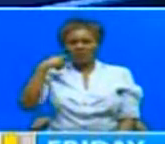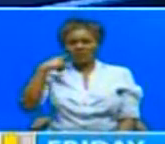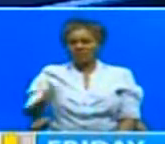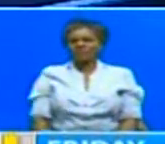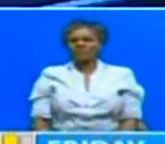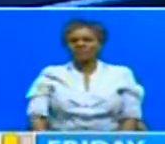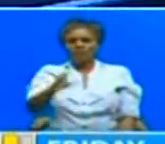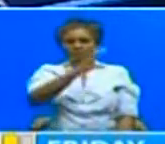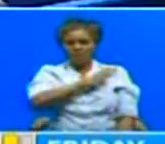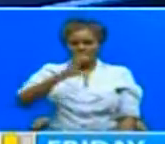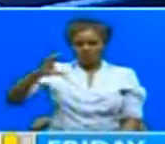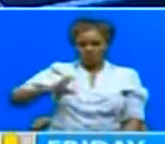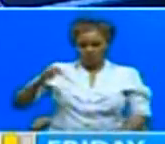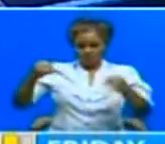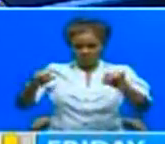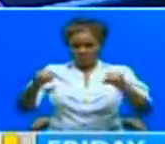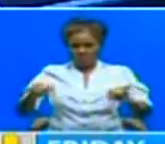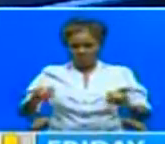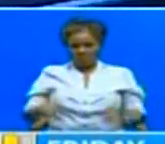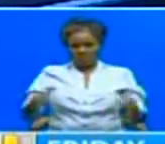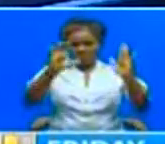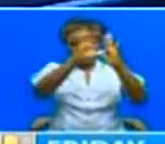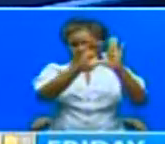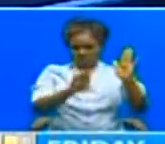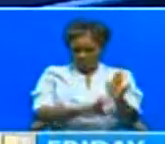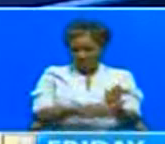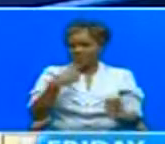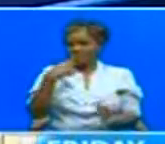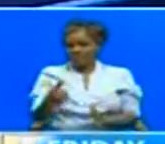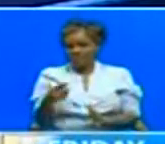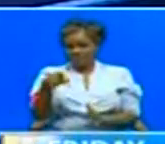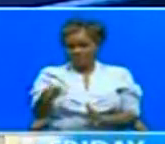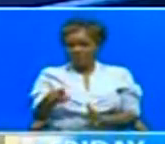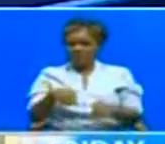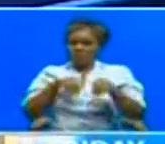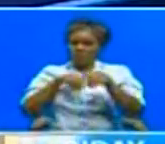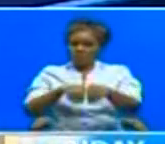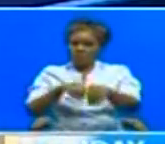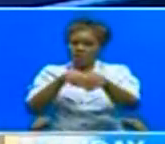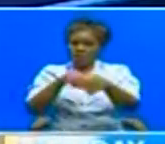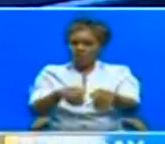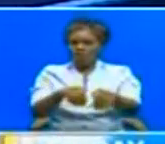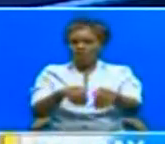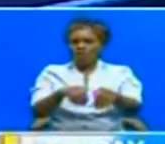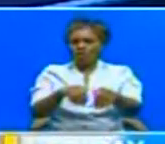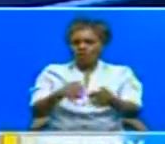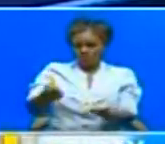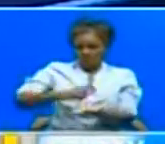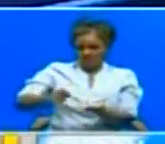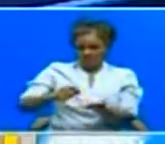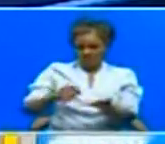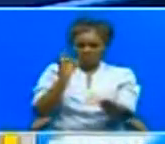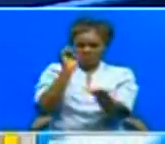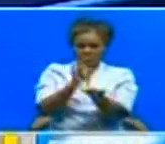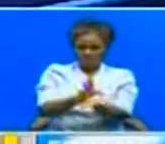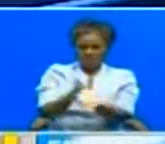Now, the Commission for the Implementation of the Constitution has said it will go after MPs who signed committee recommendations rejecting